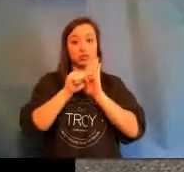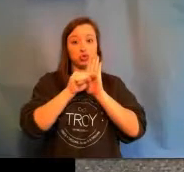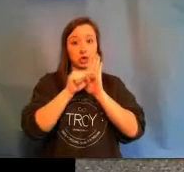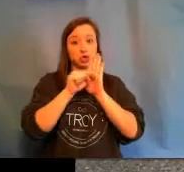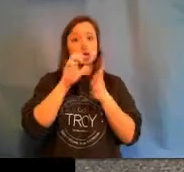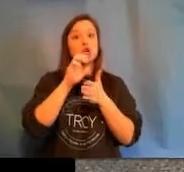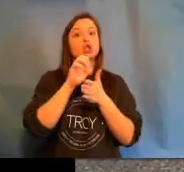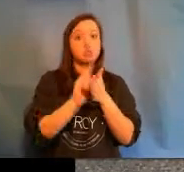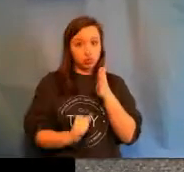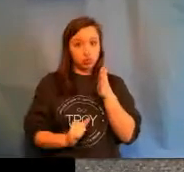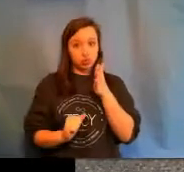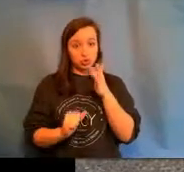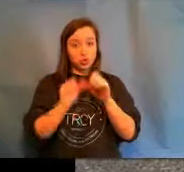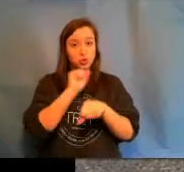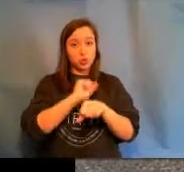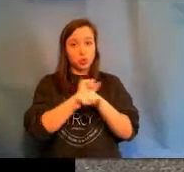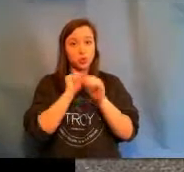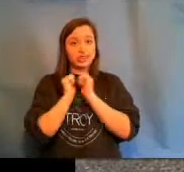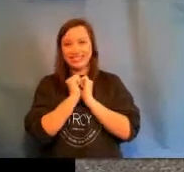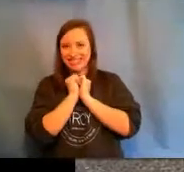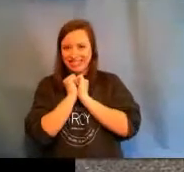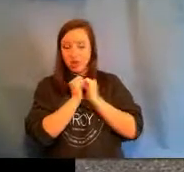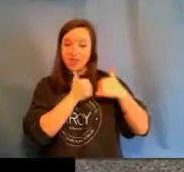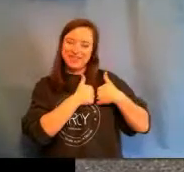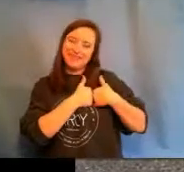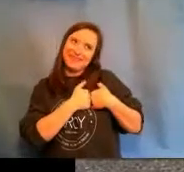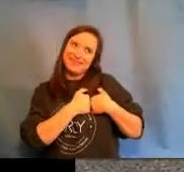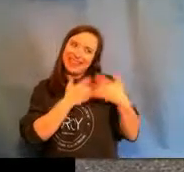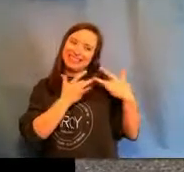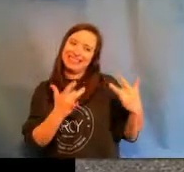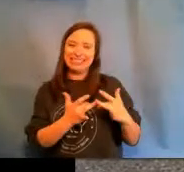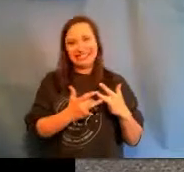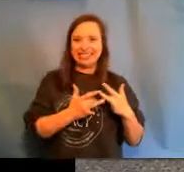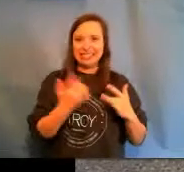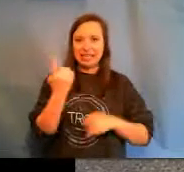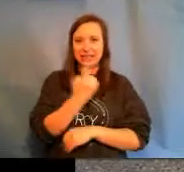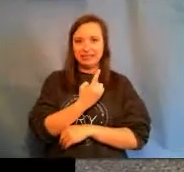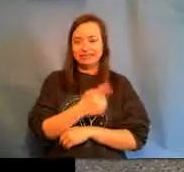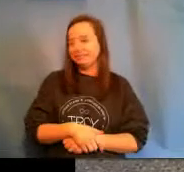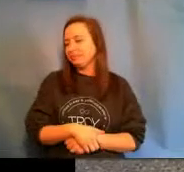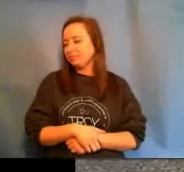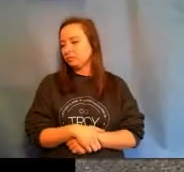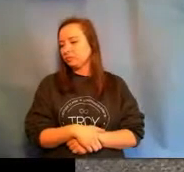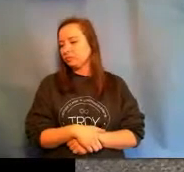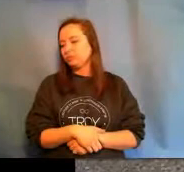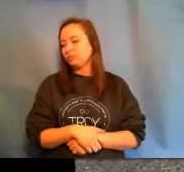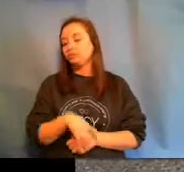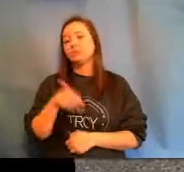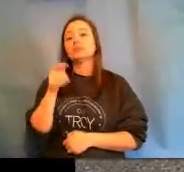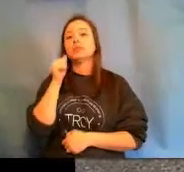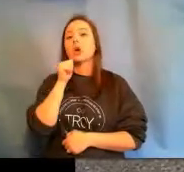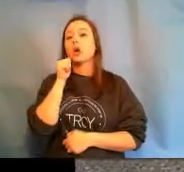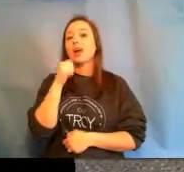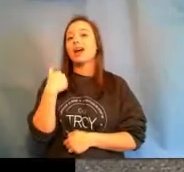together. And they're Valentine's themed. All right, let's look at the first one. Sarah